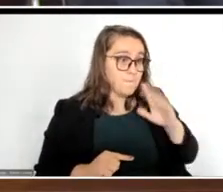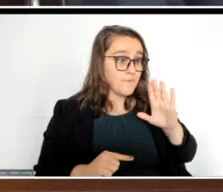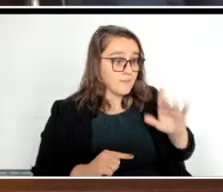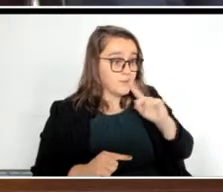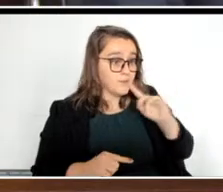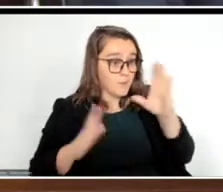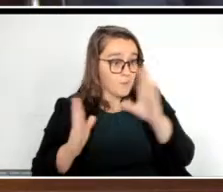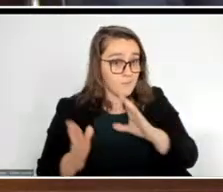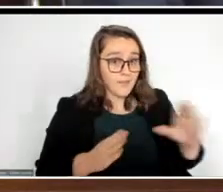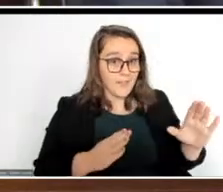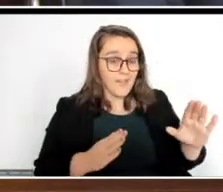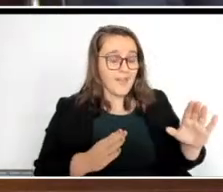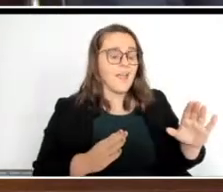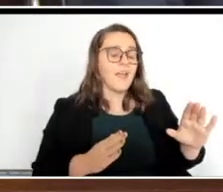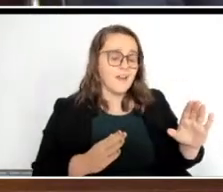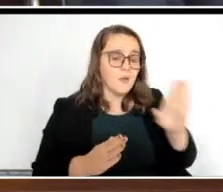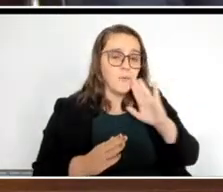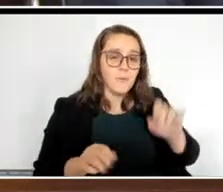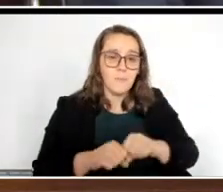the Electoral Count Act.